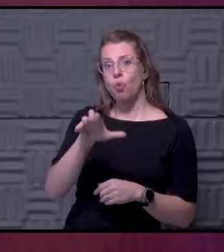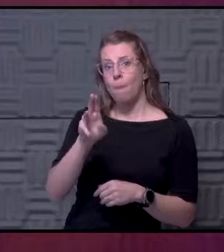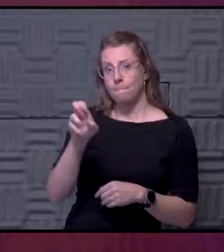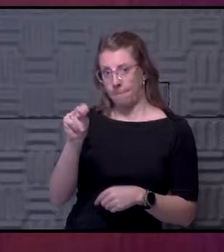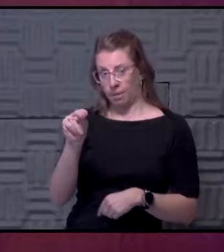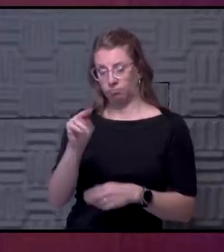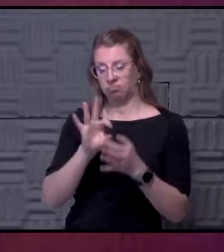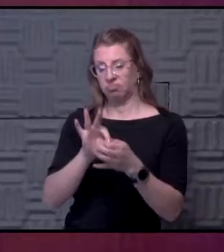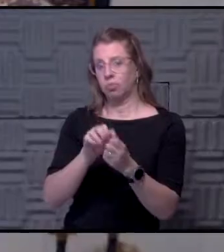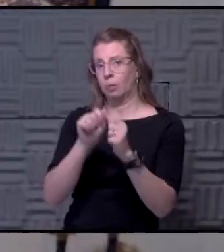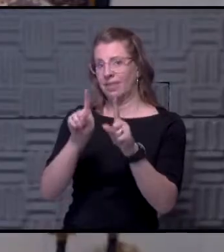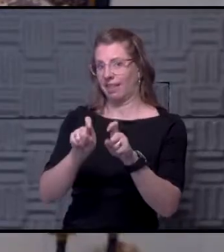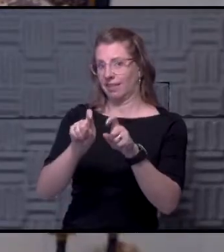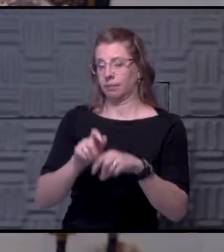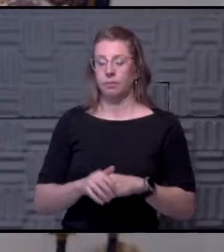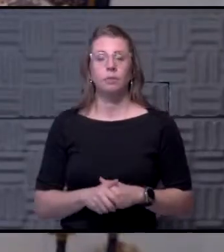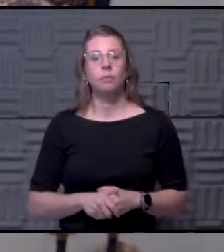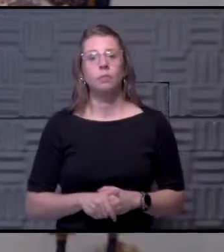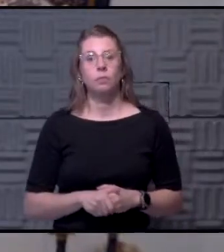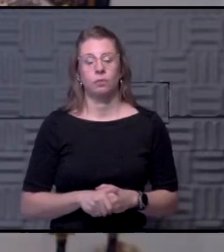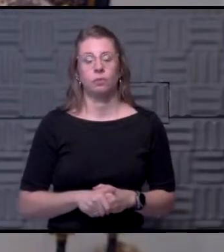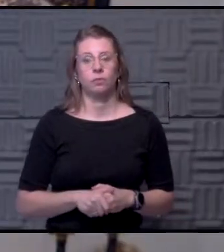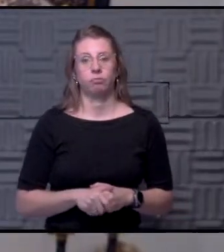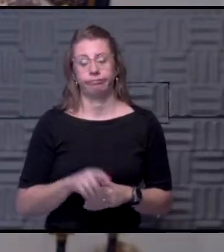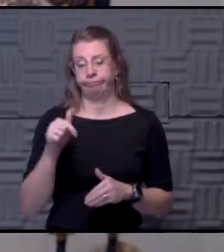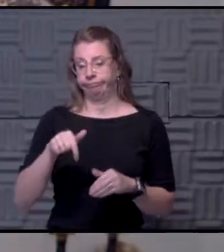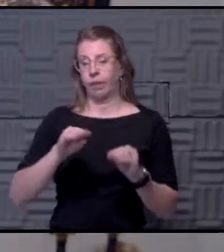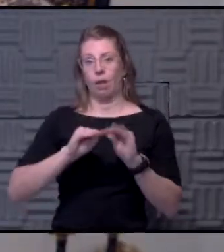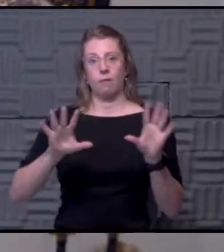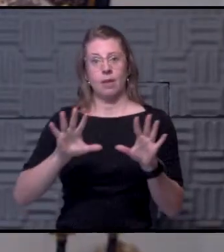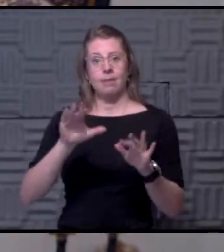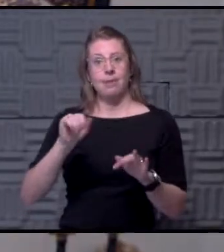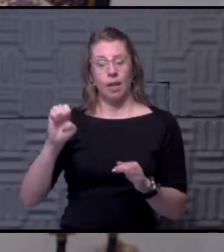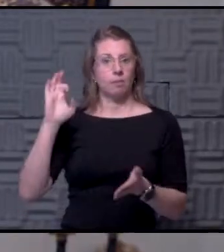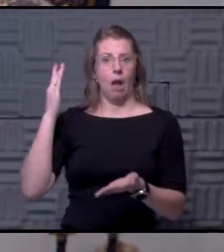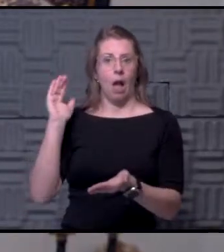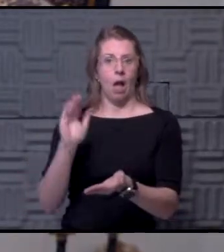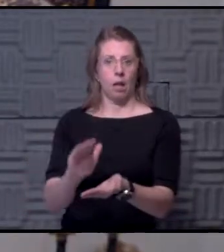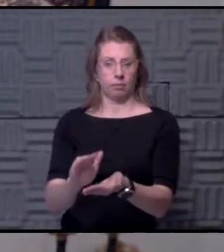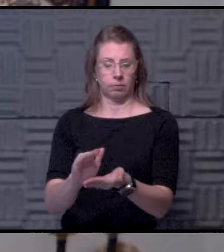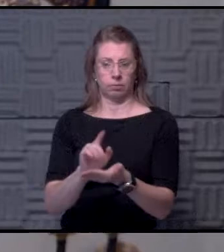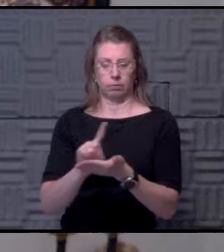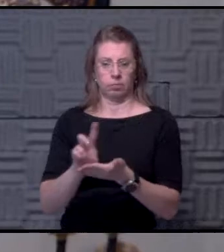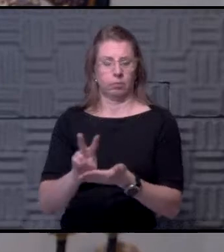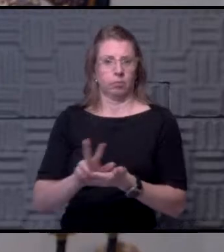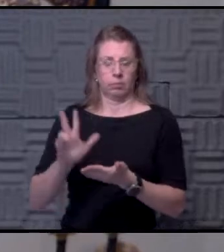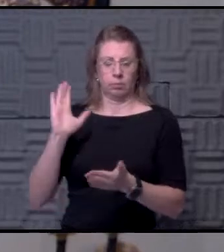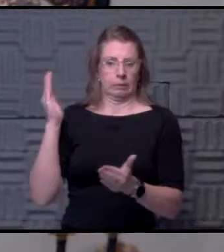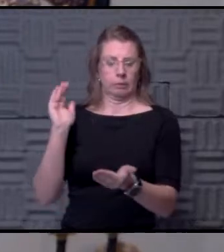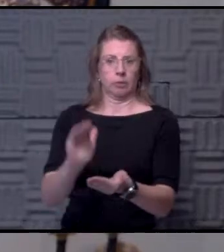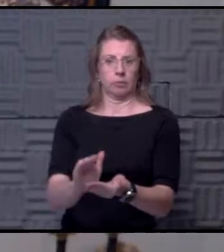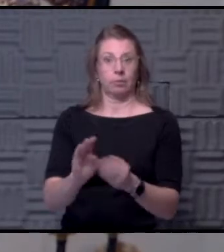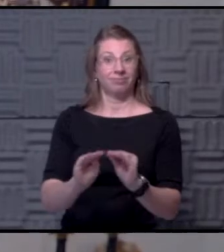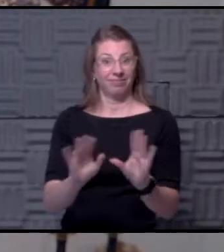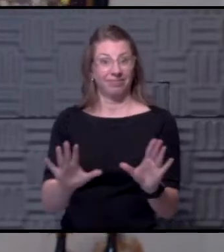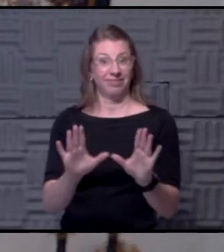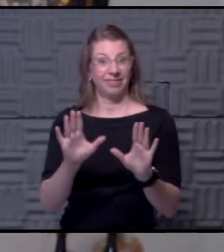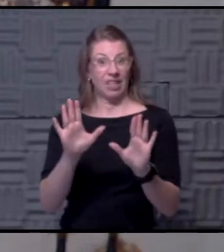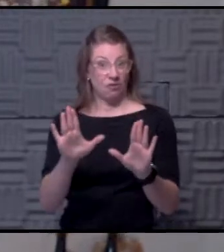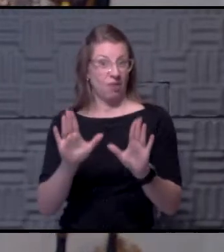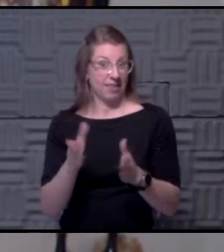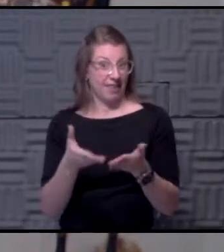related to testing, and this is obviously cases have been falling over the last few weeks, and that's obviously a great